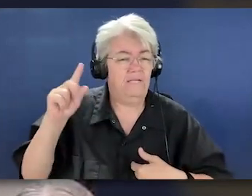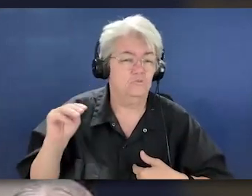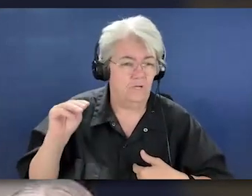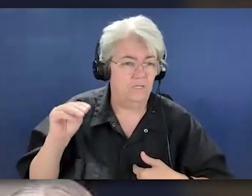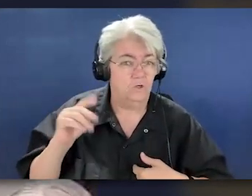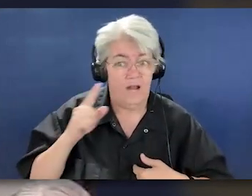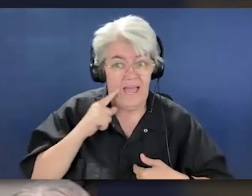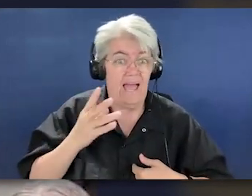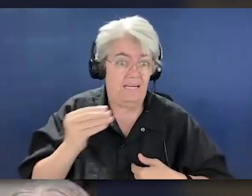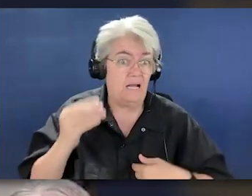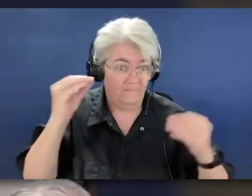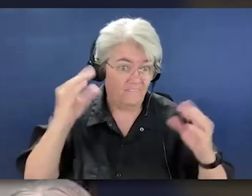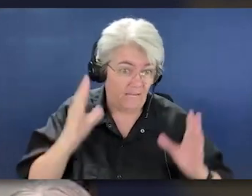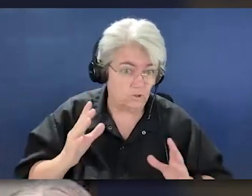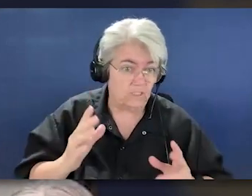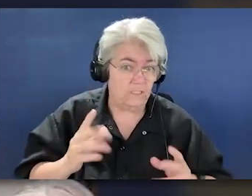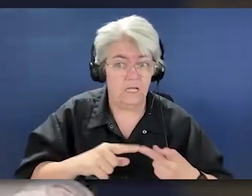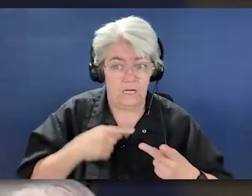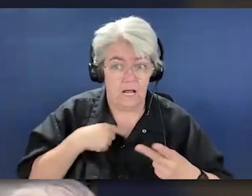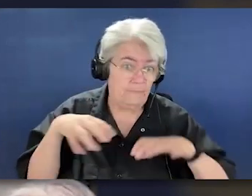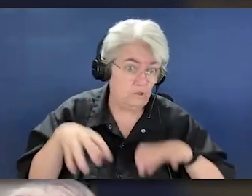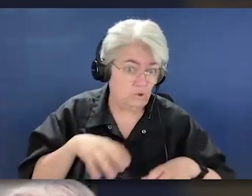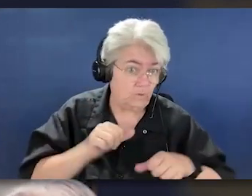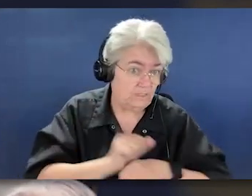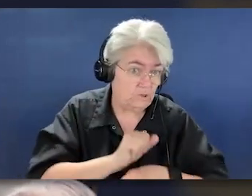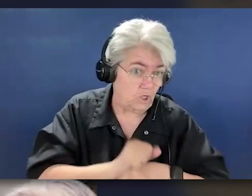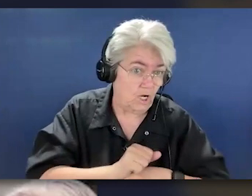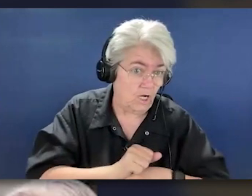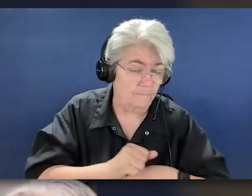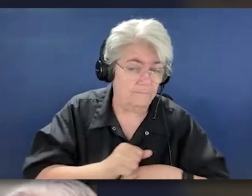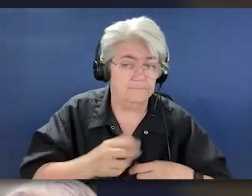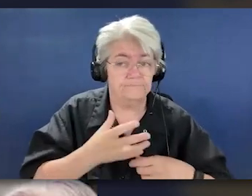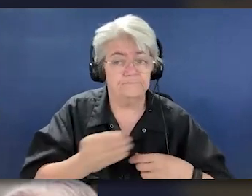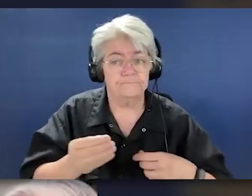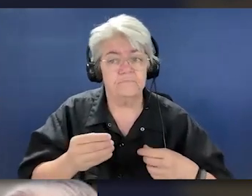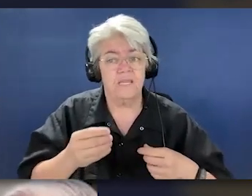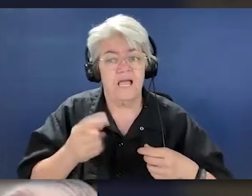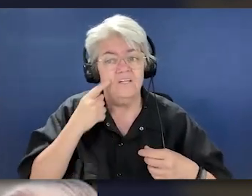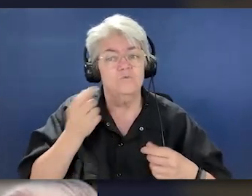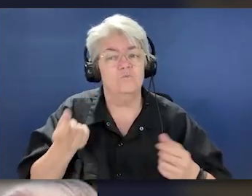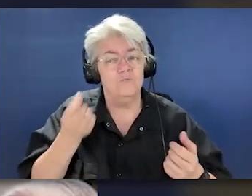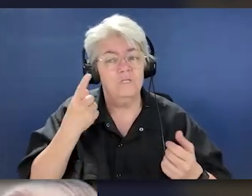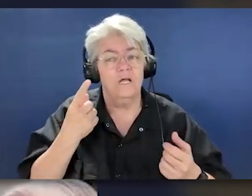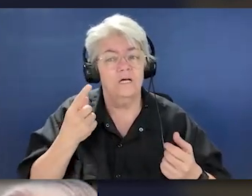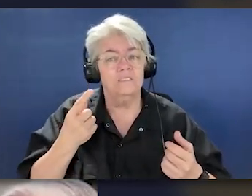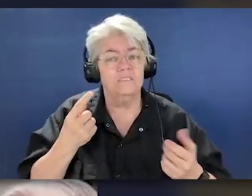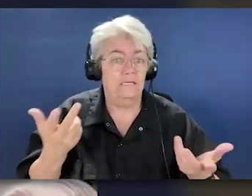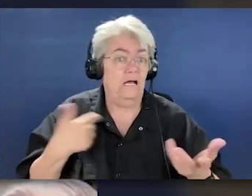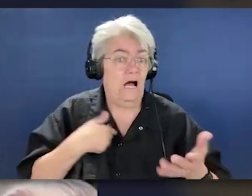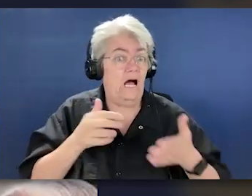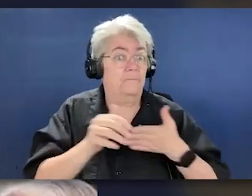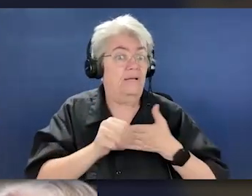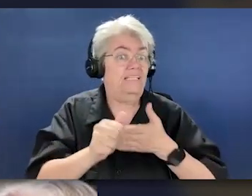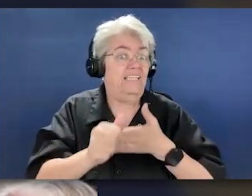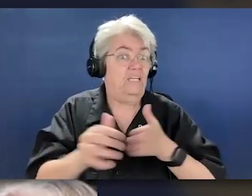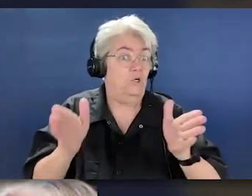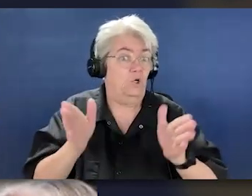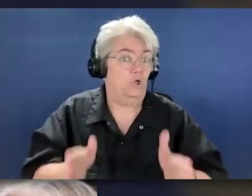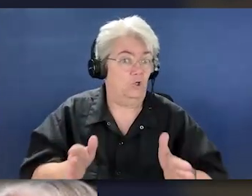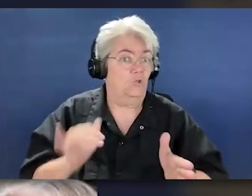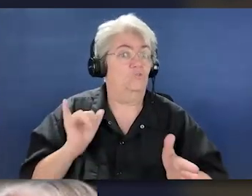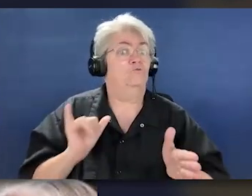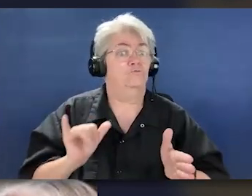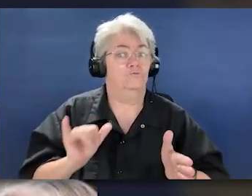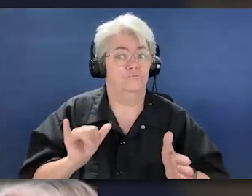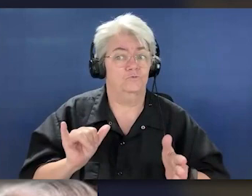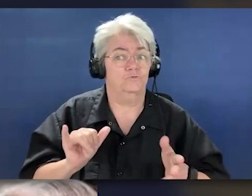a faculty member who is doing this job as an administrator for a while, where you realize, you know, you're in a leadership role